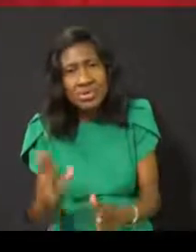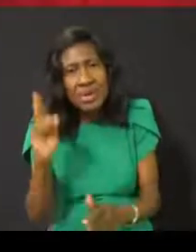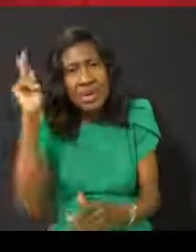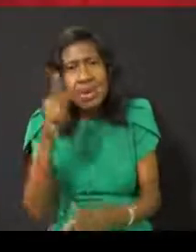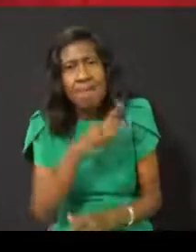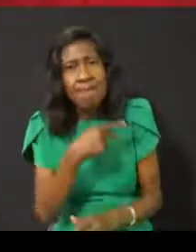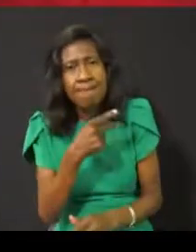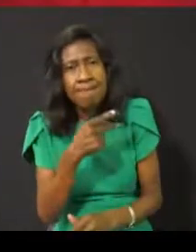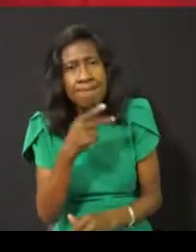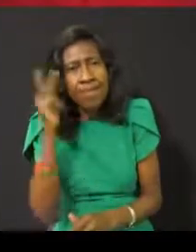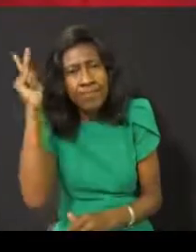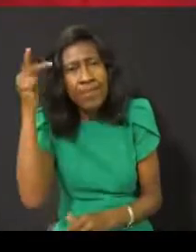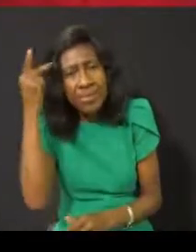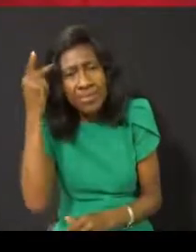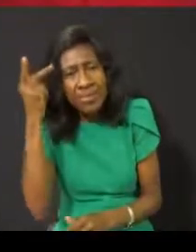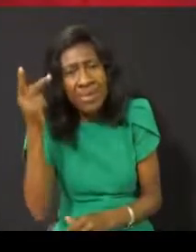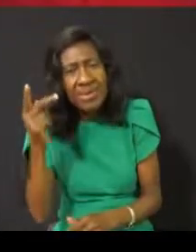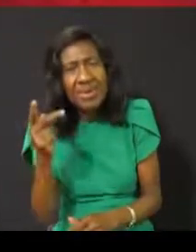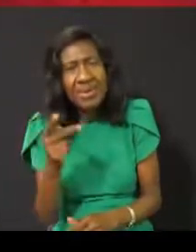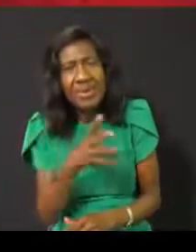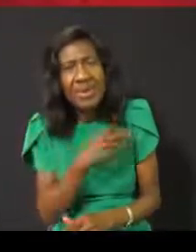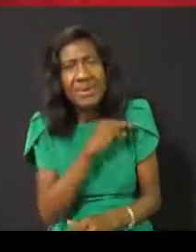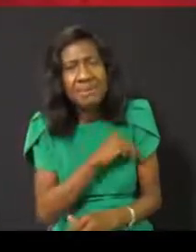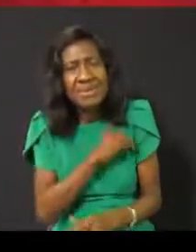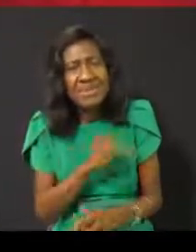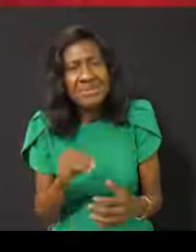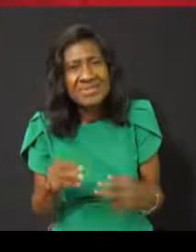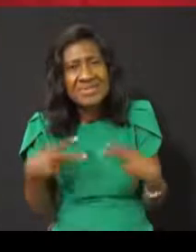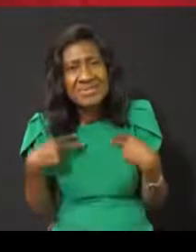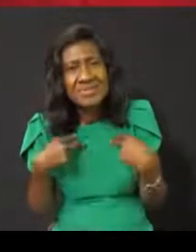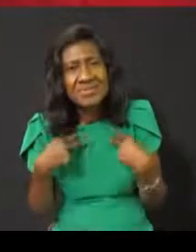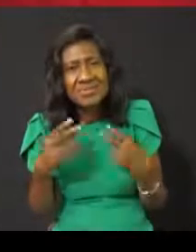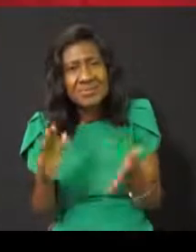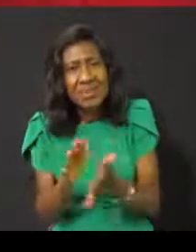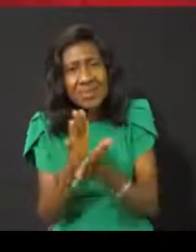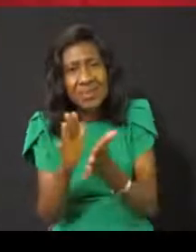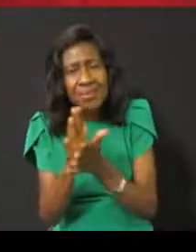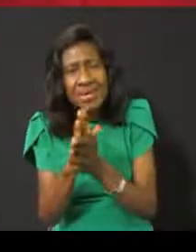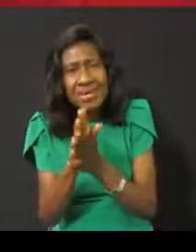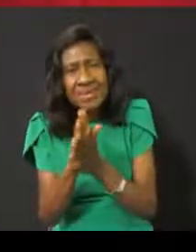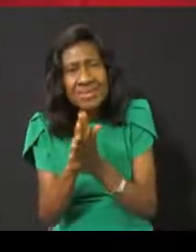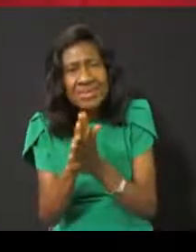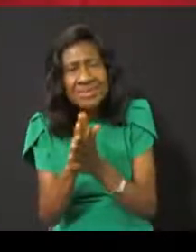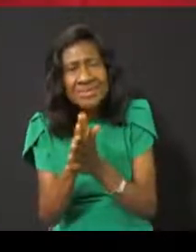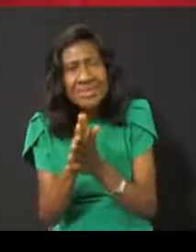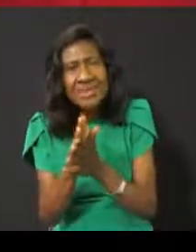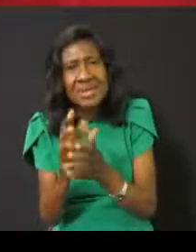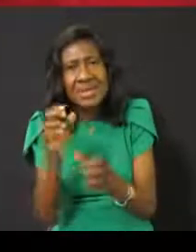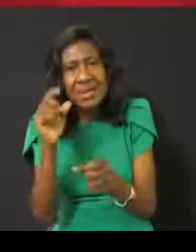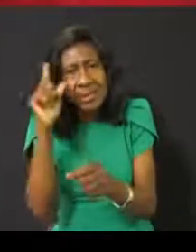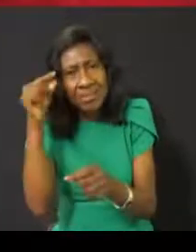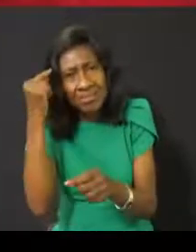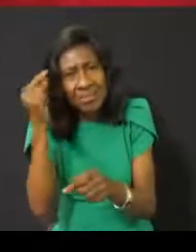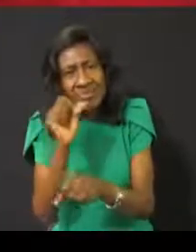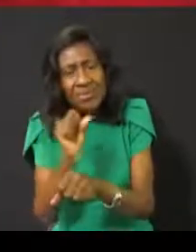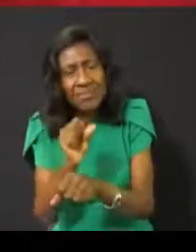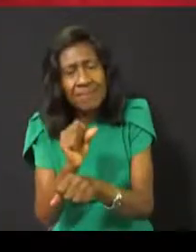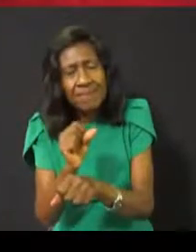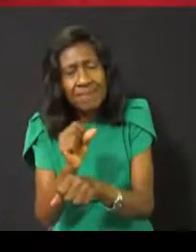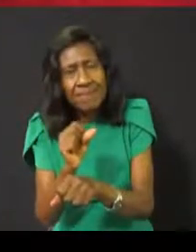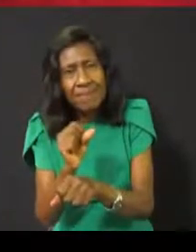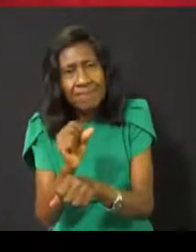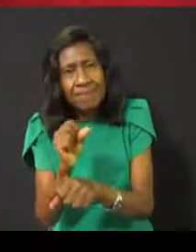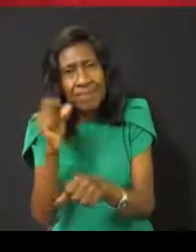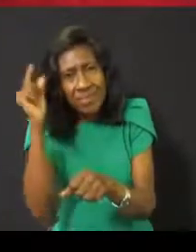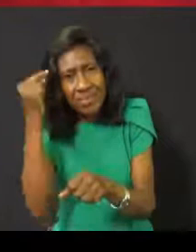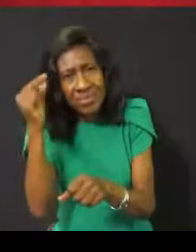Minister has heaped a lot of praise on the civil service and public service, and rightly so. But I do want to